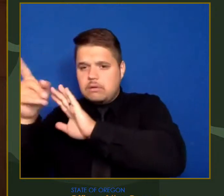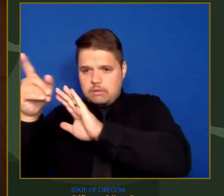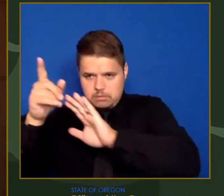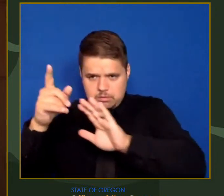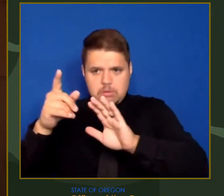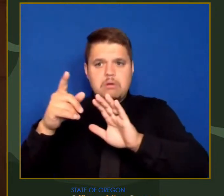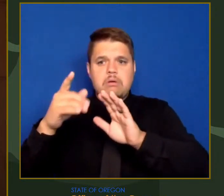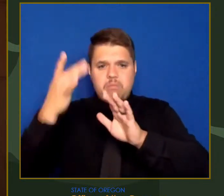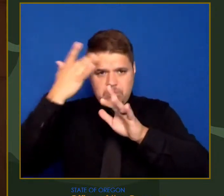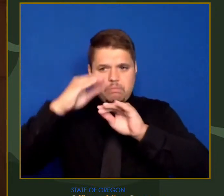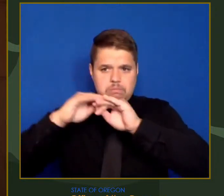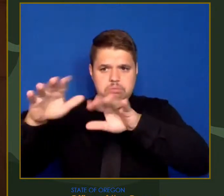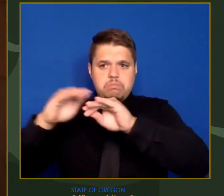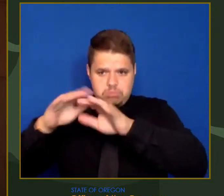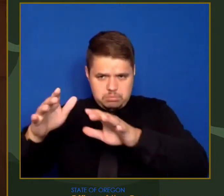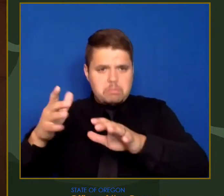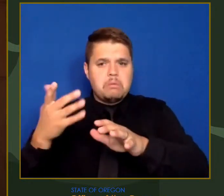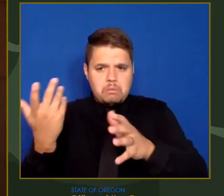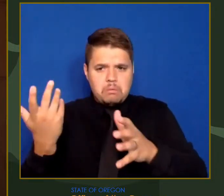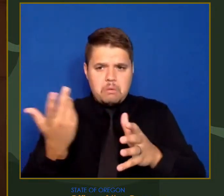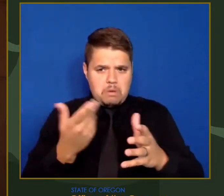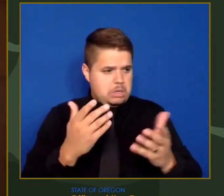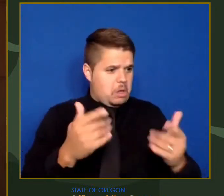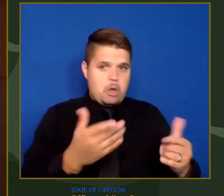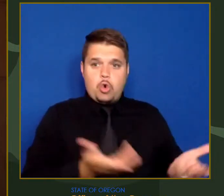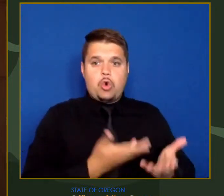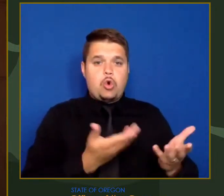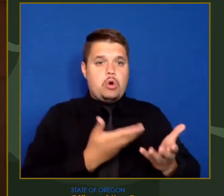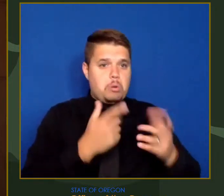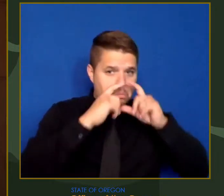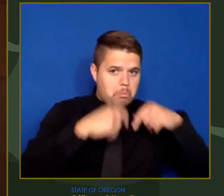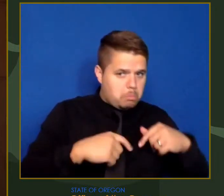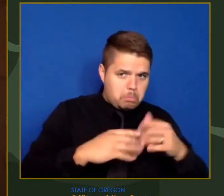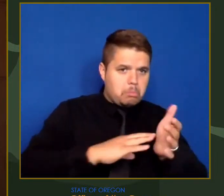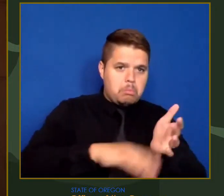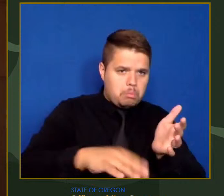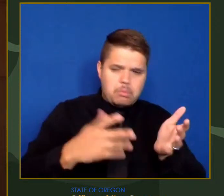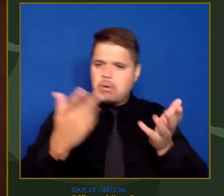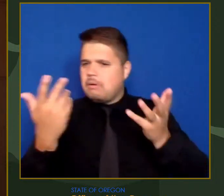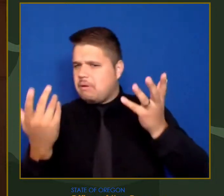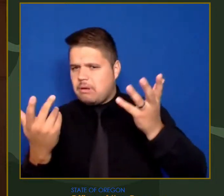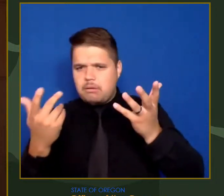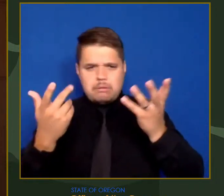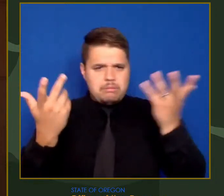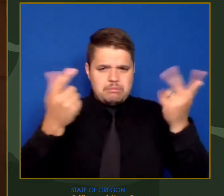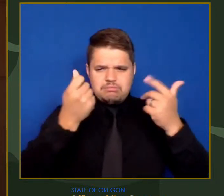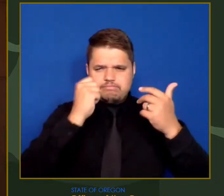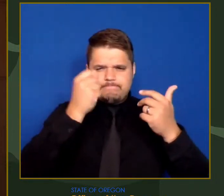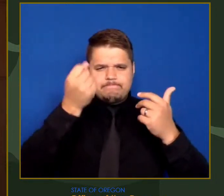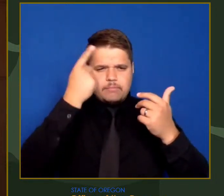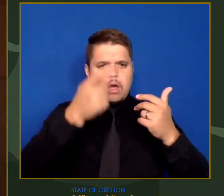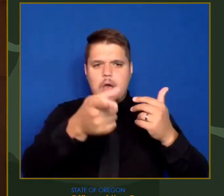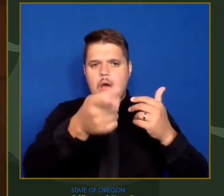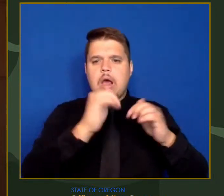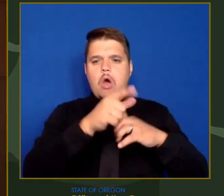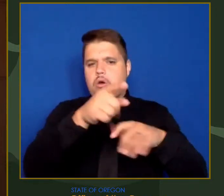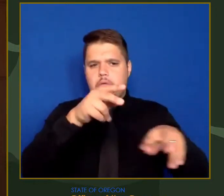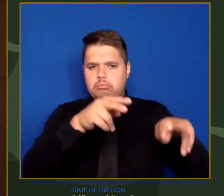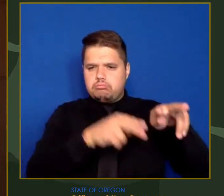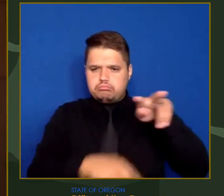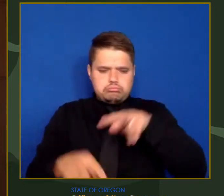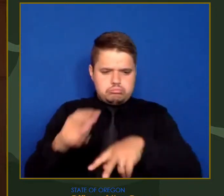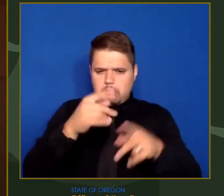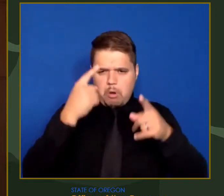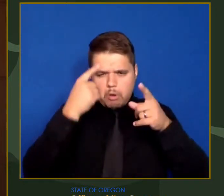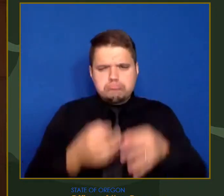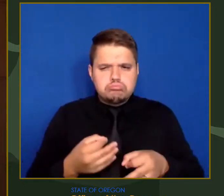among unvaccinated folks as it was prior to vaccines being rolled out. So how